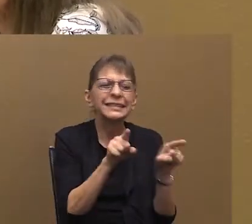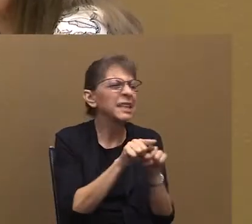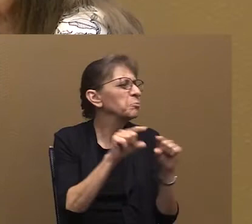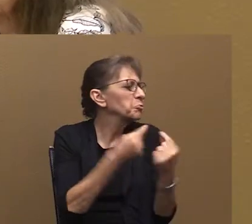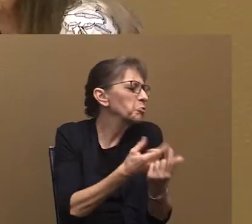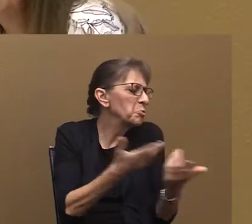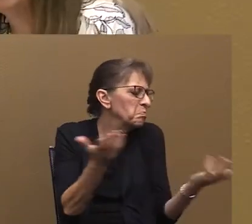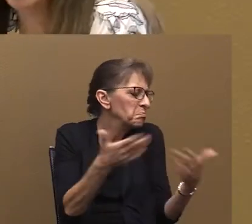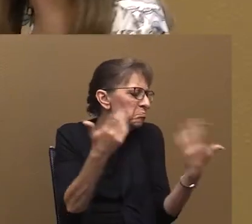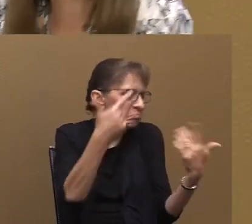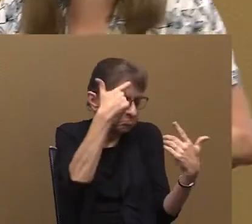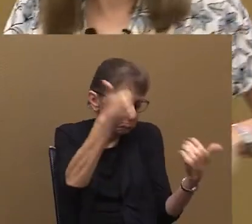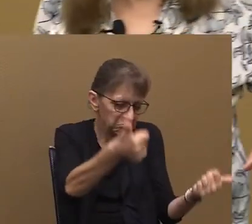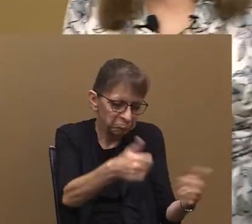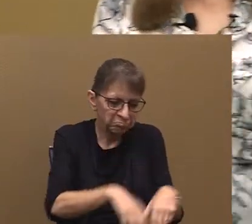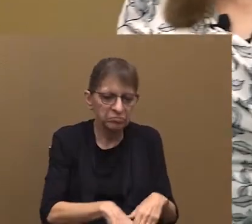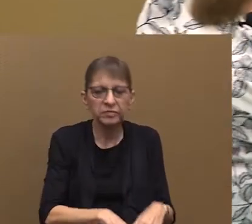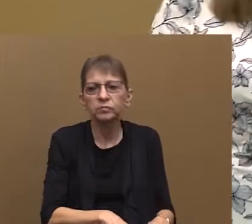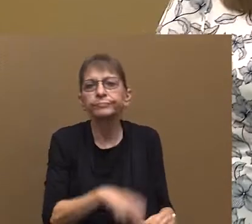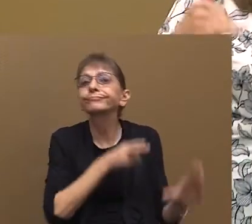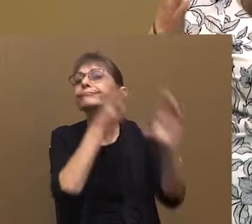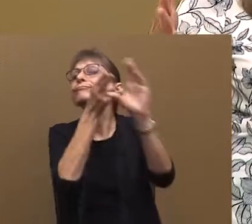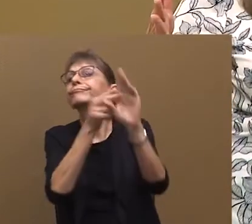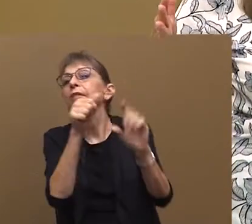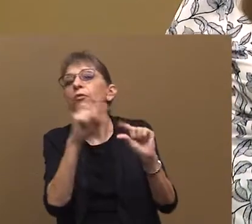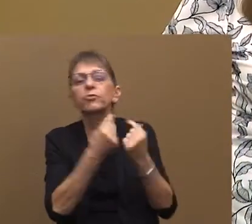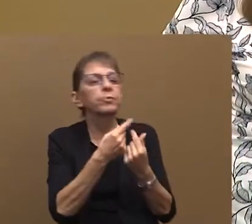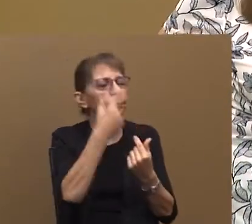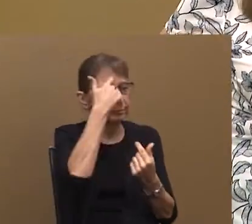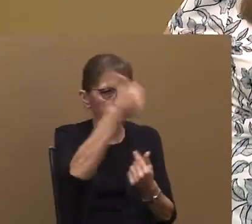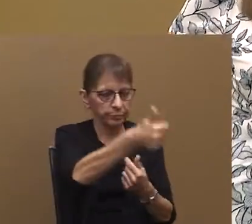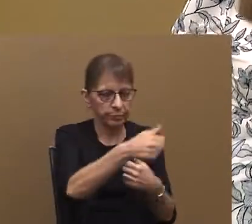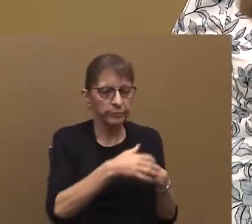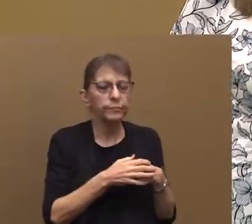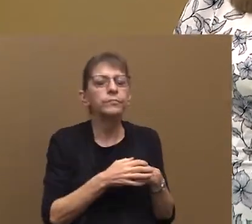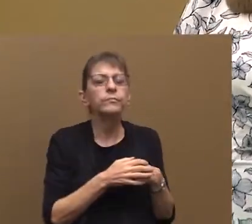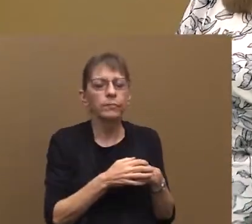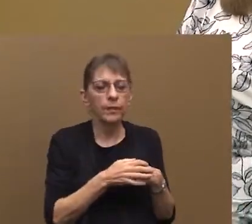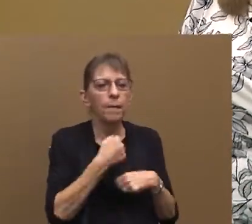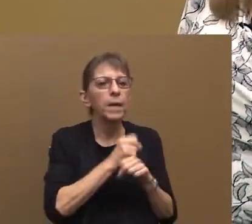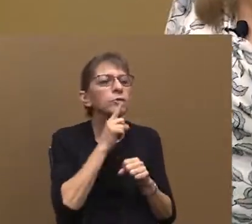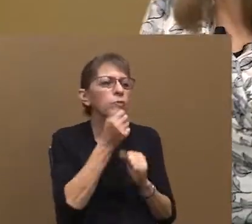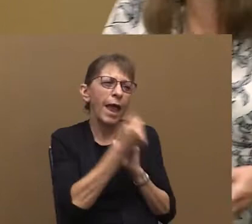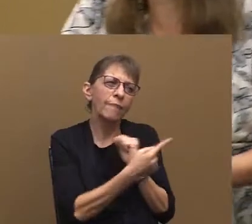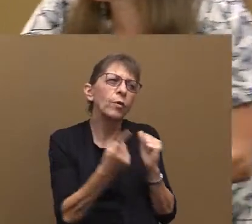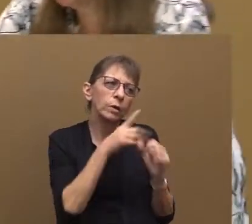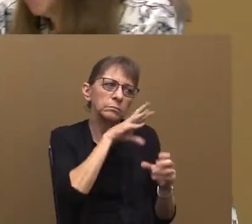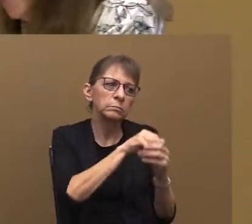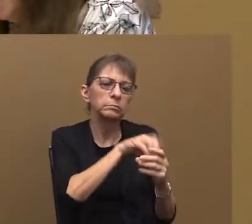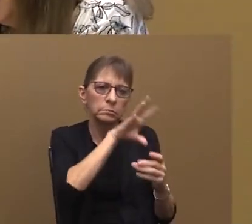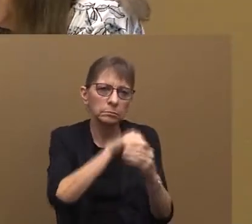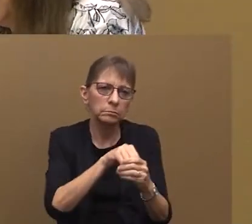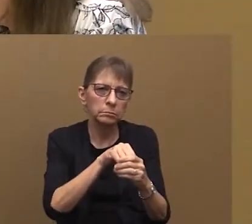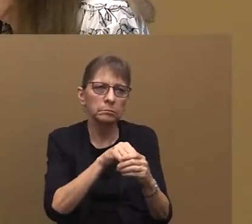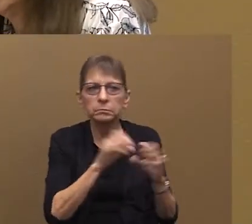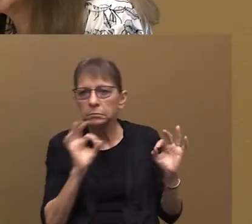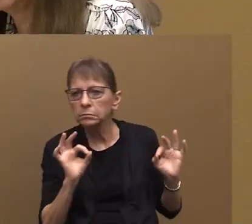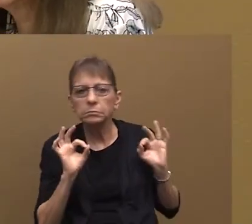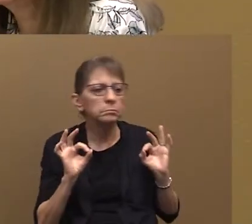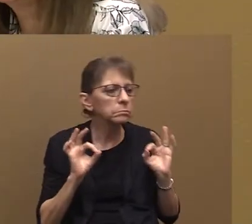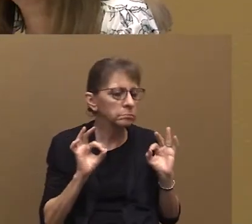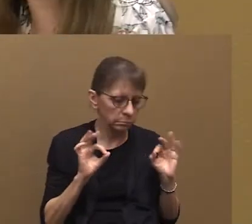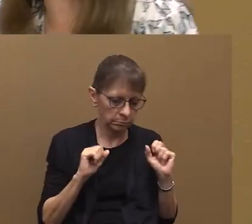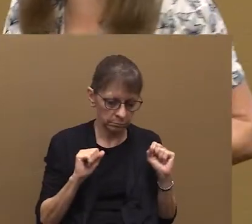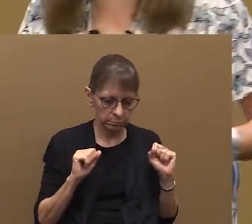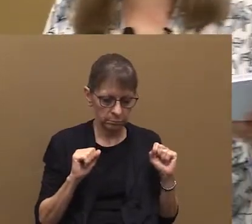the same group, if you want to join a different group, but if we could just make sure that everybody's okay, and